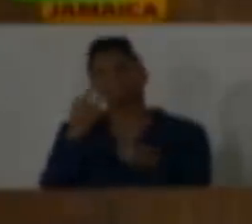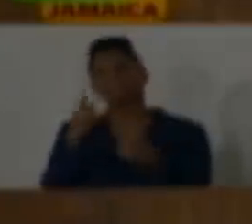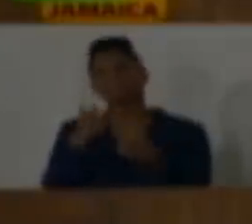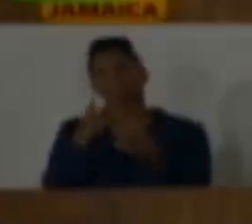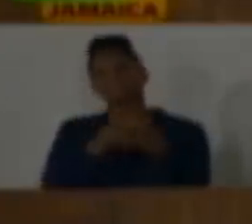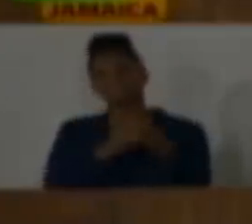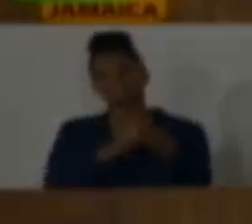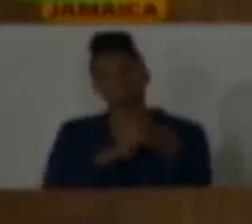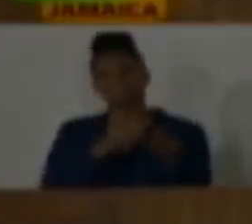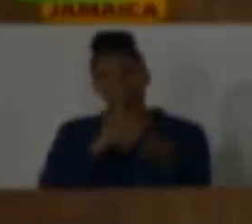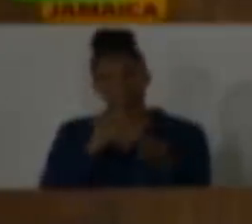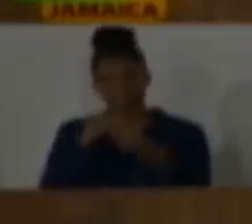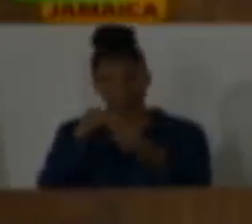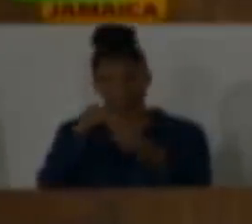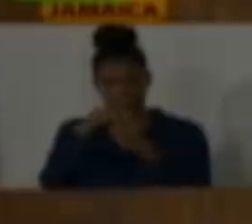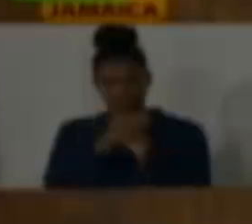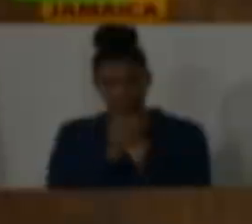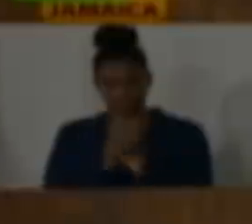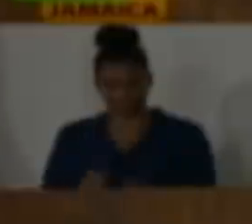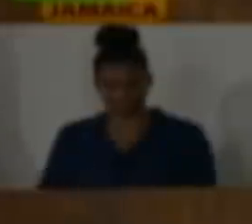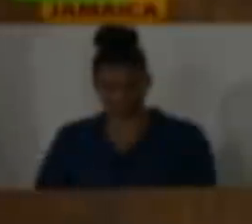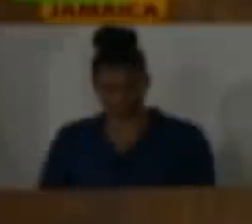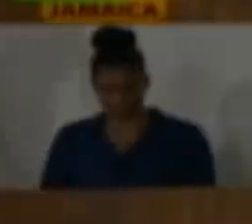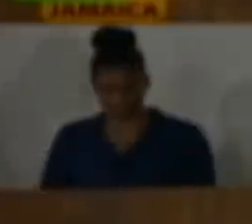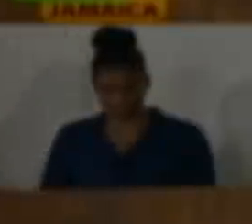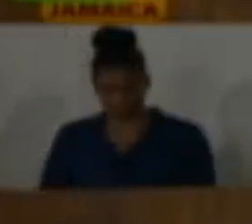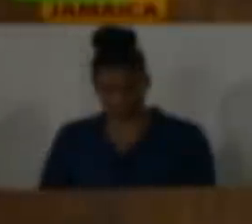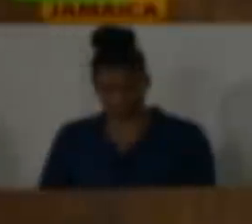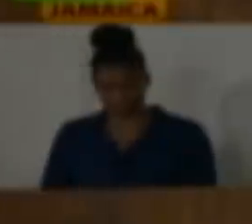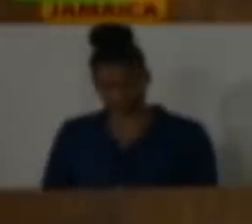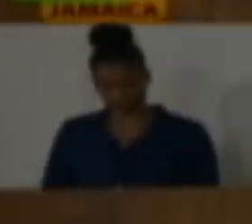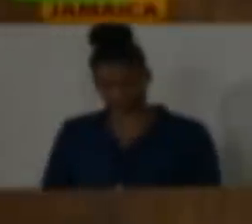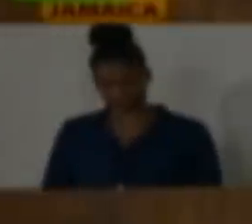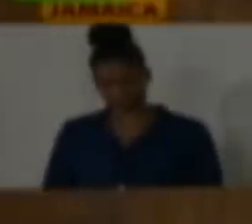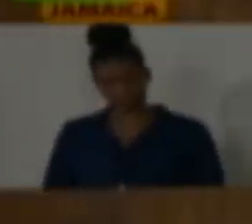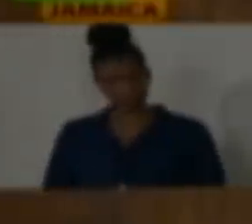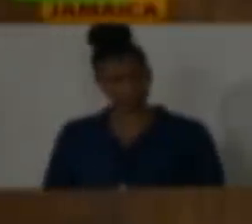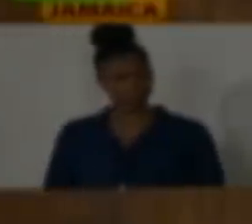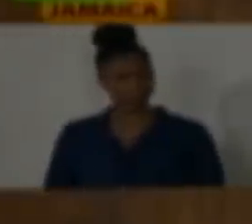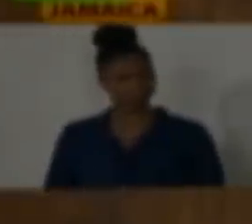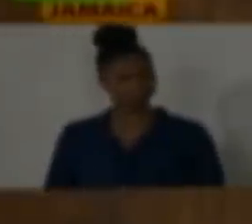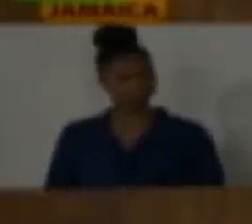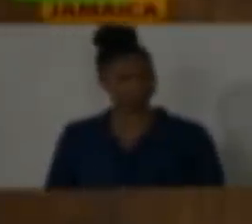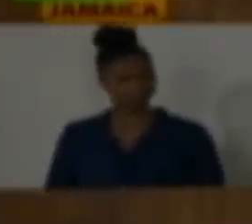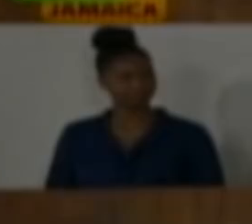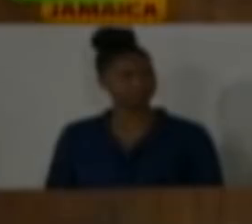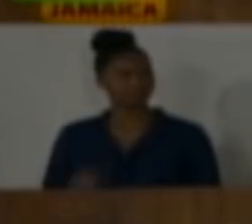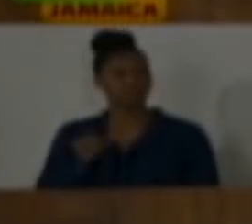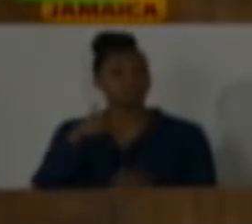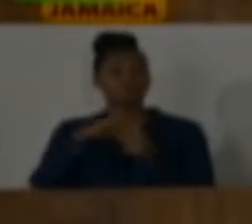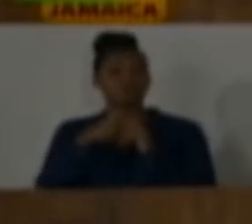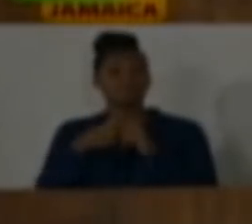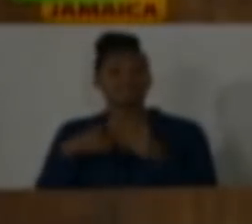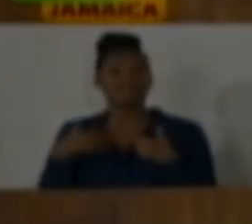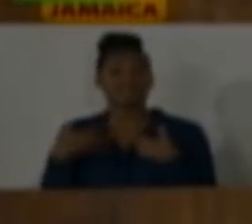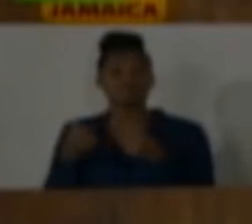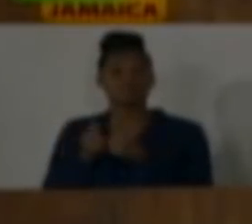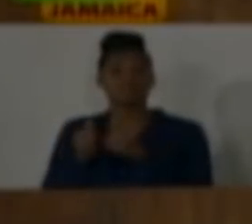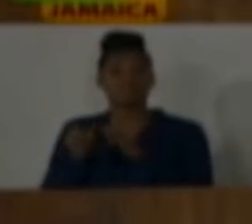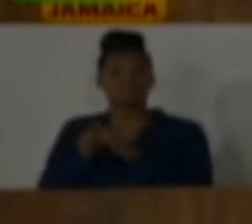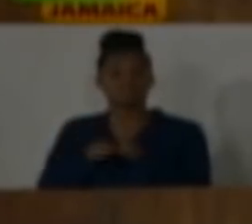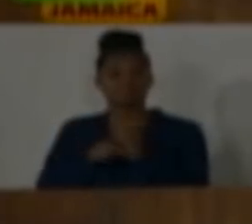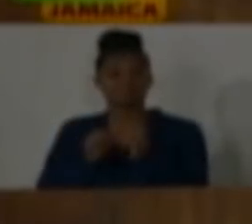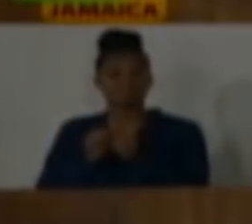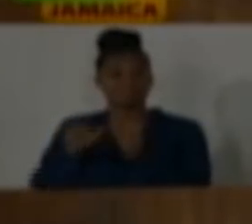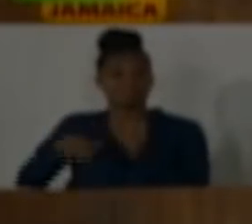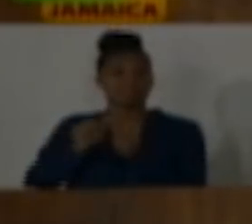is created. Another issue I have with the bill and doing